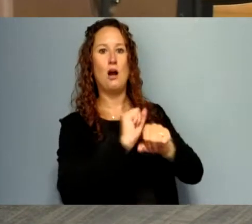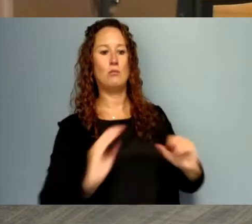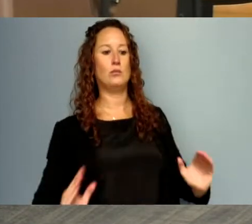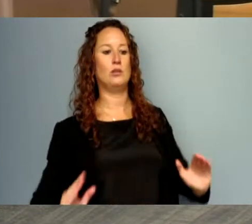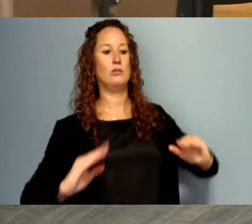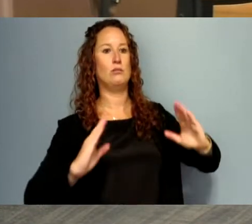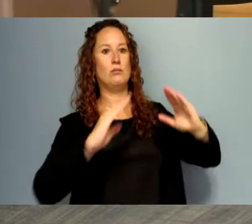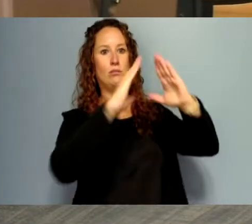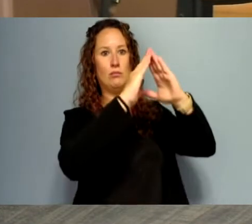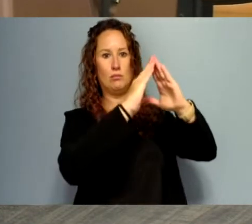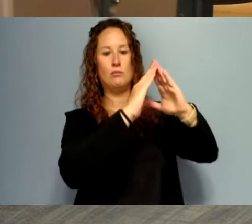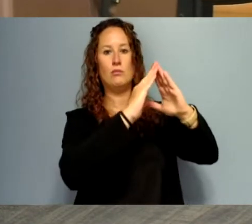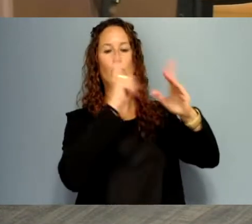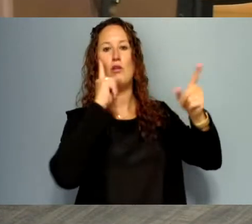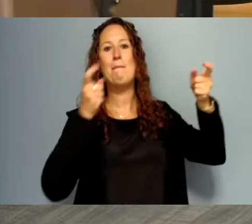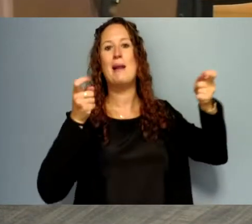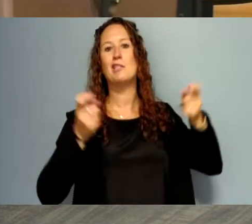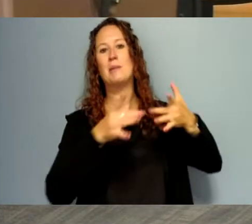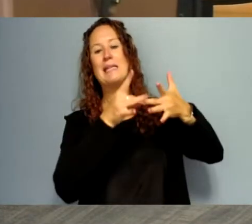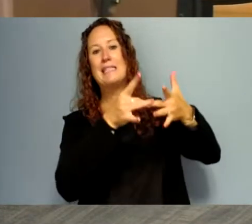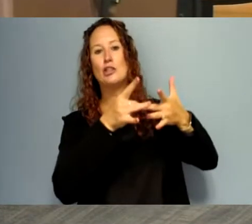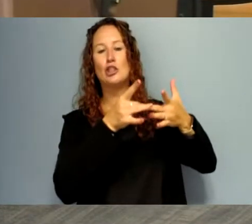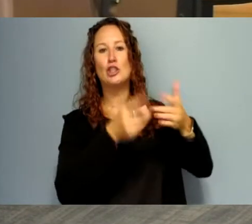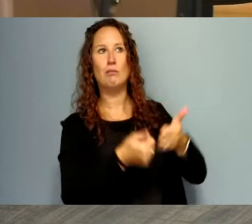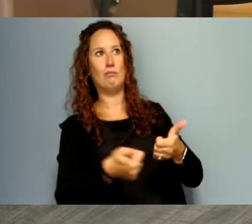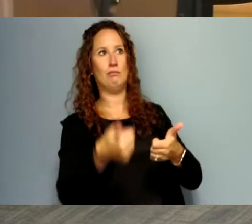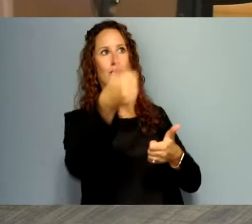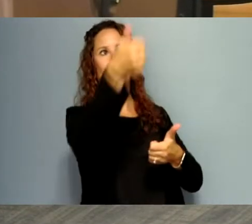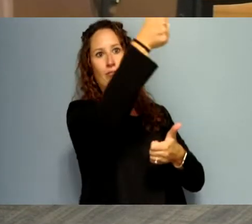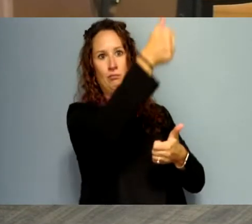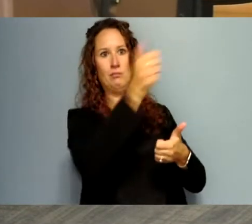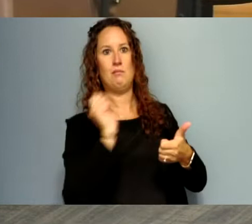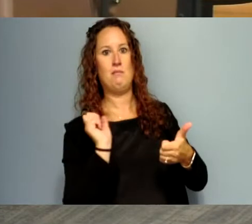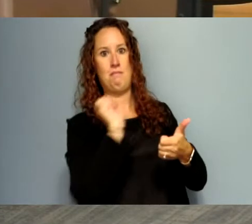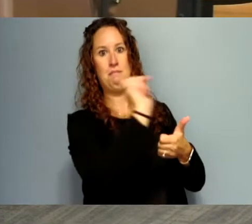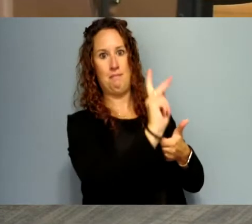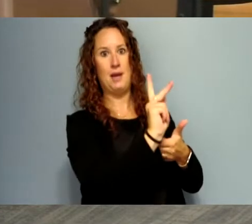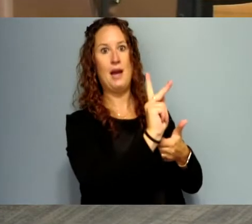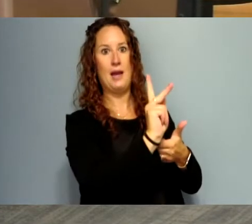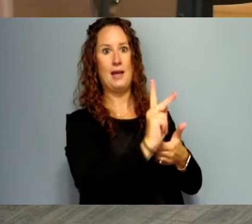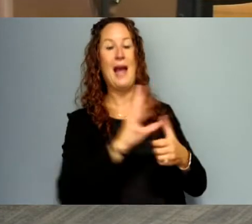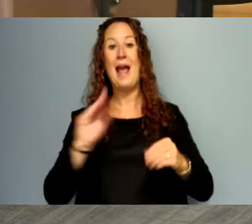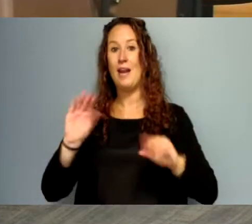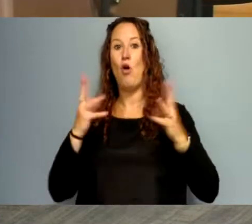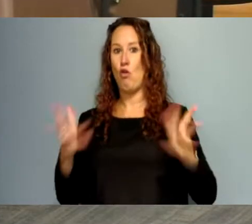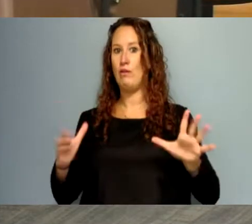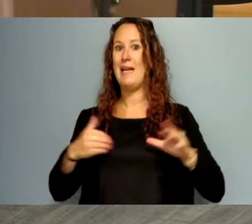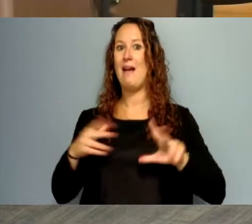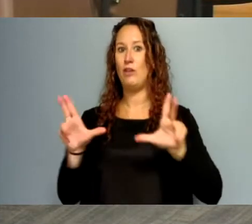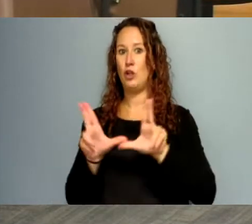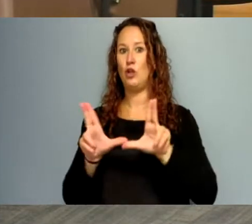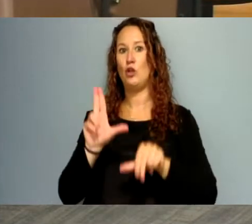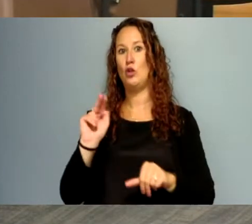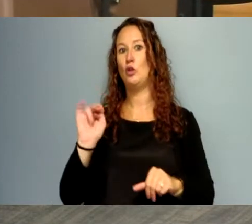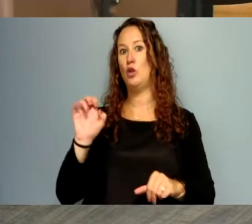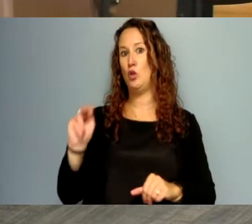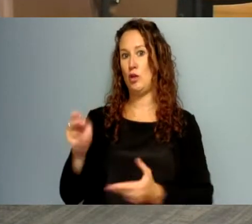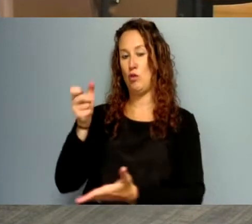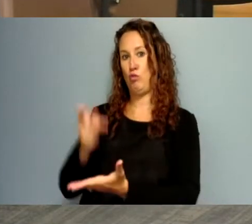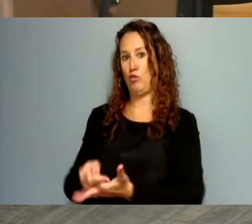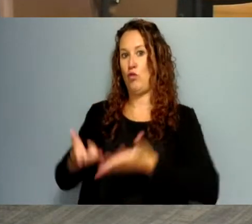in management, in leadership and management. So, and I do have union approval for what I'm about to ask